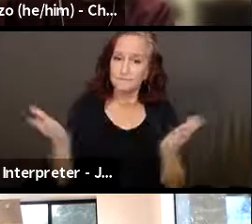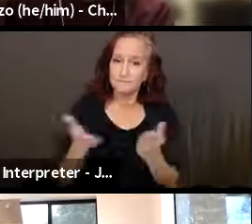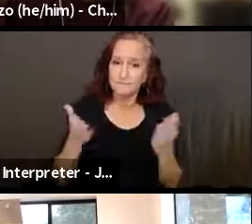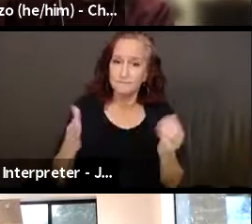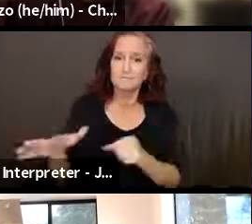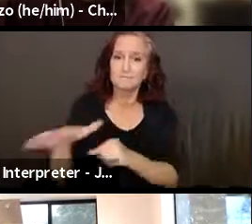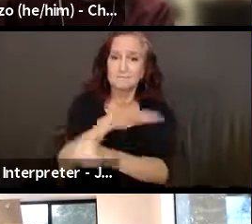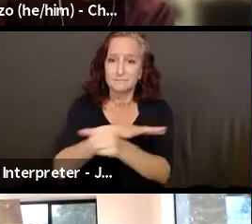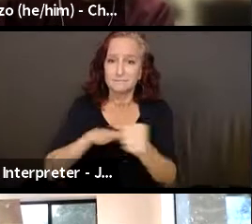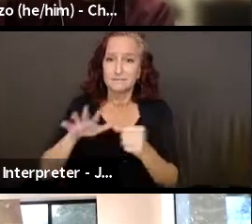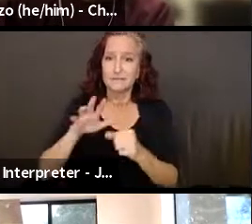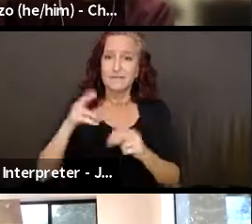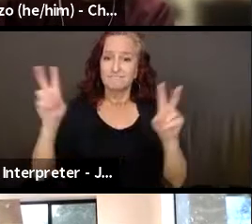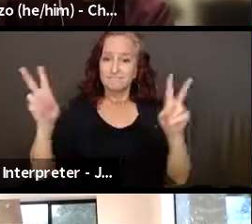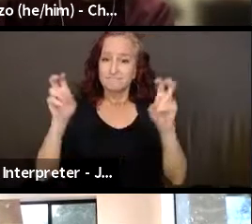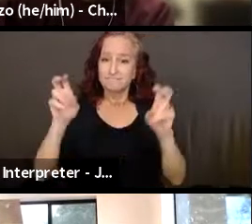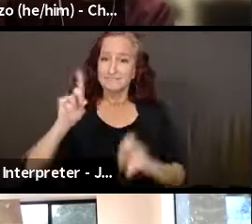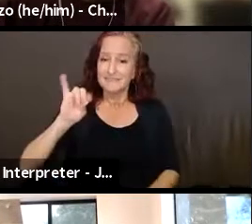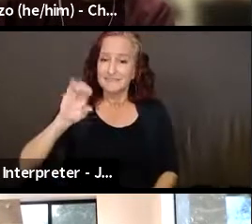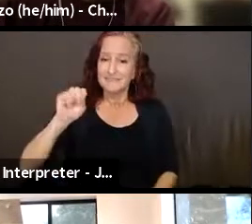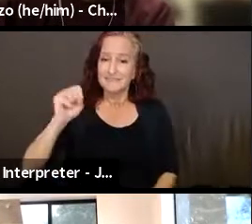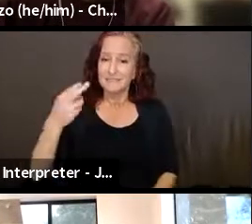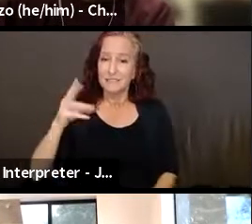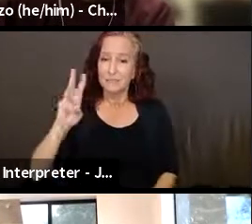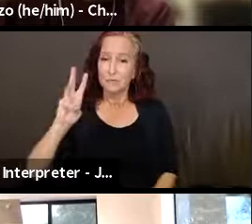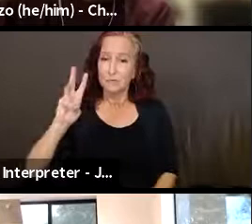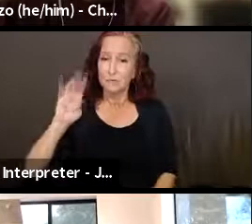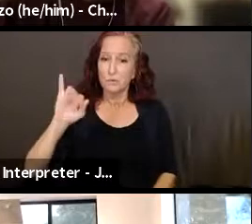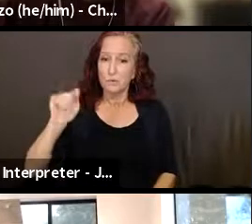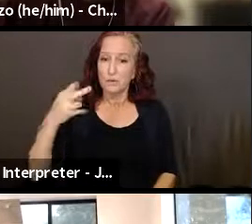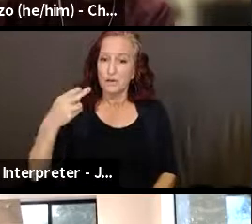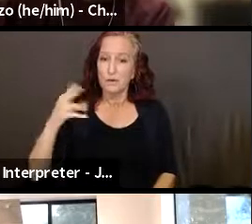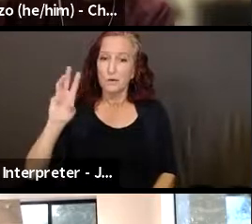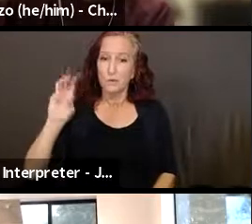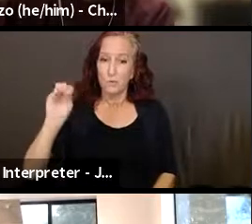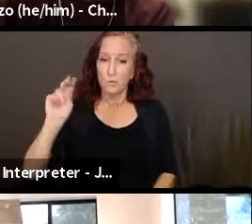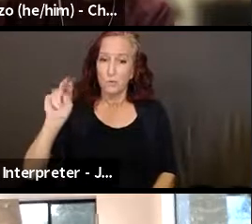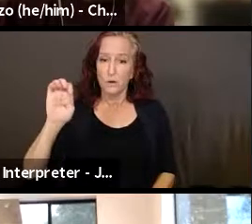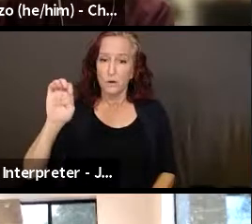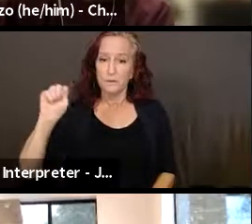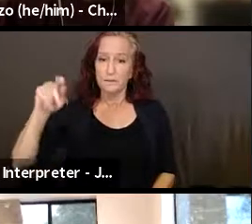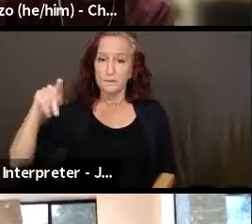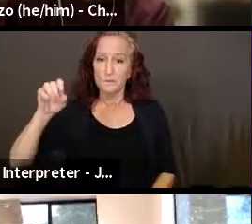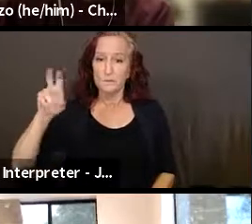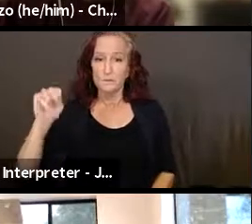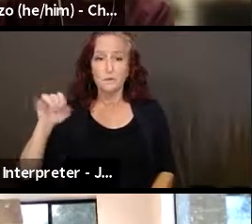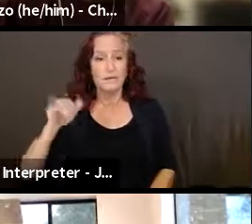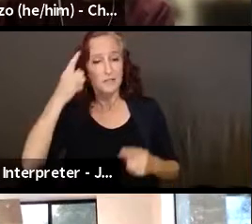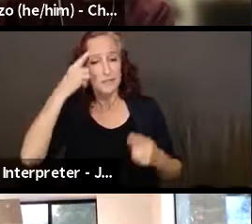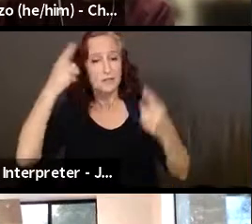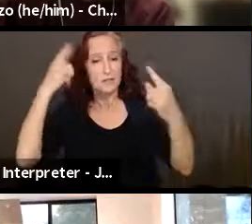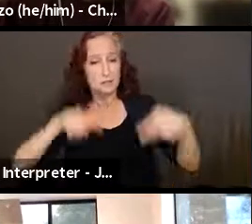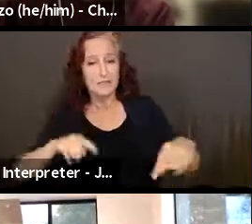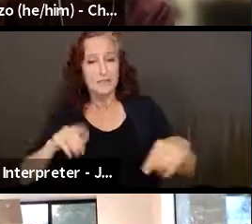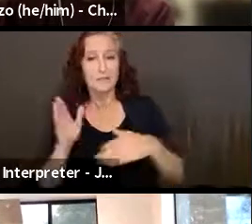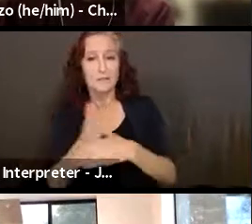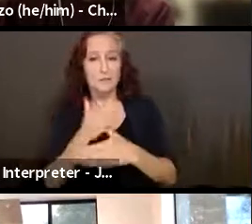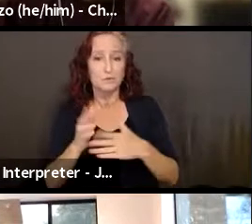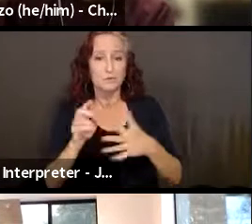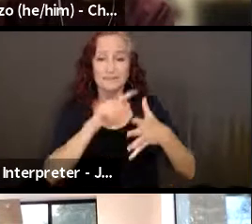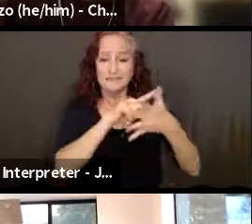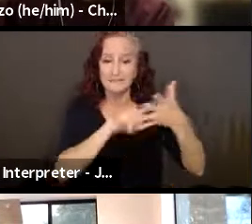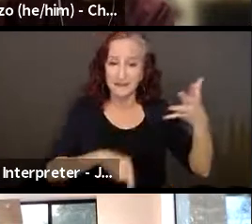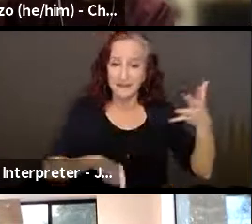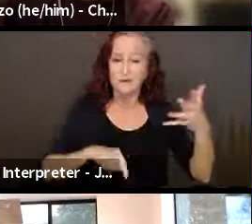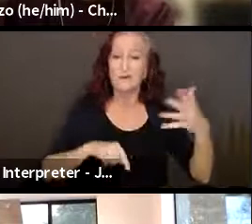One Spoon territory. The Dish with One Spoon is a treaty between the Haudenosaunee, the Anishinaabe,